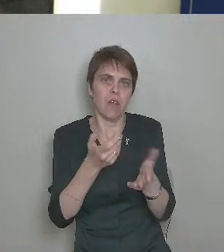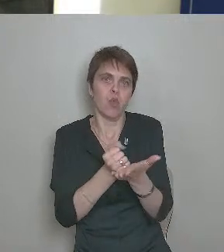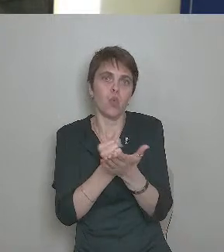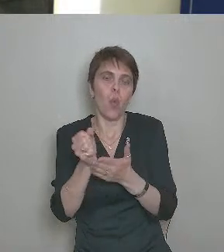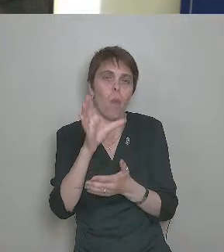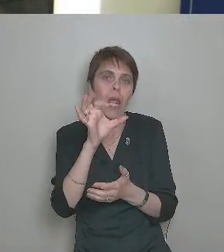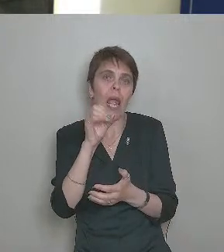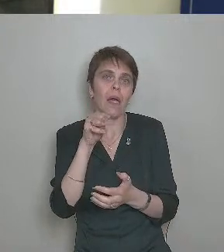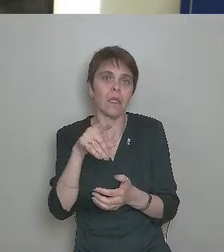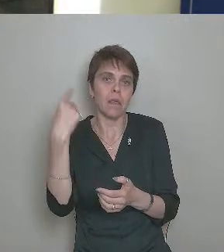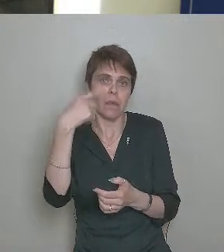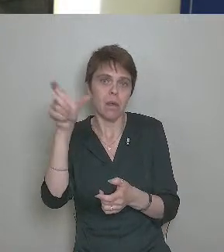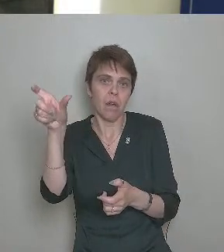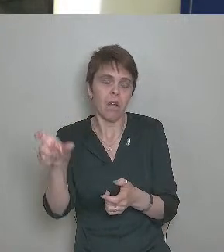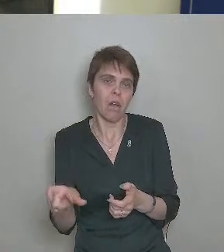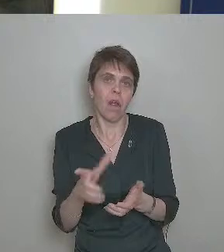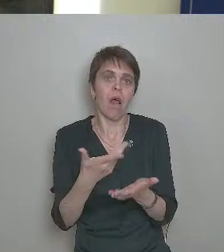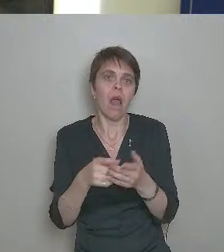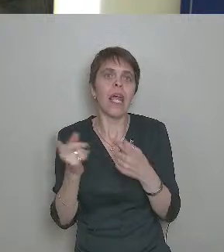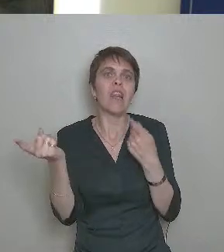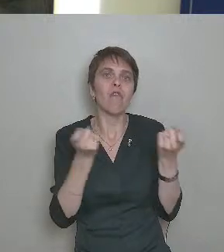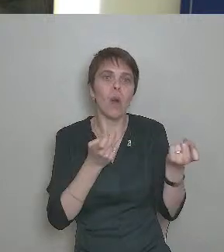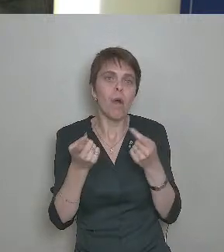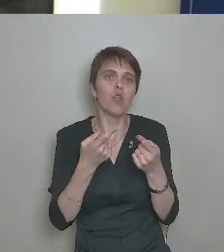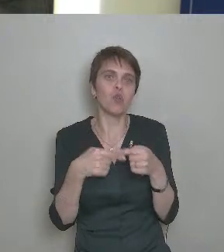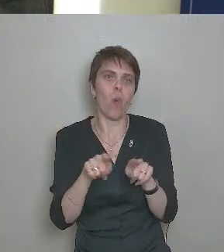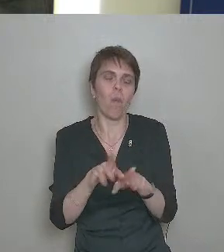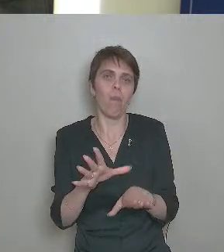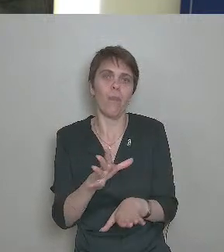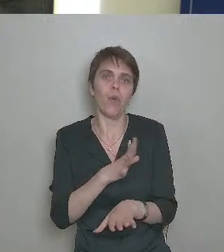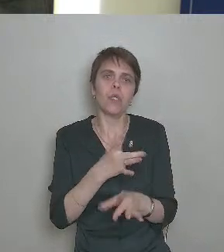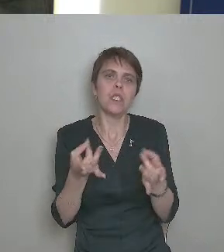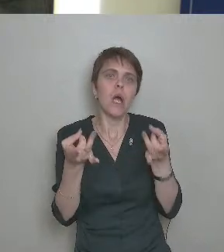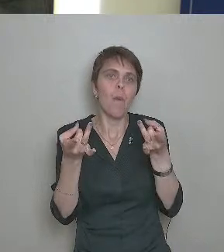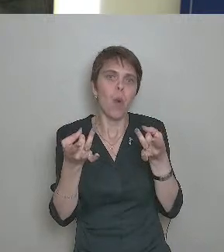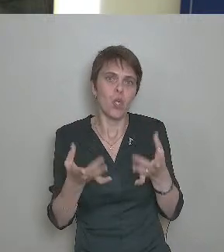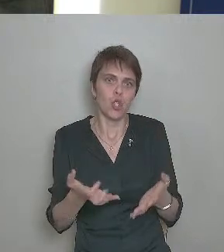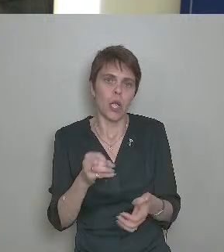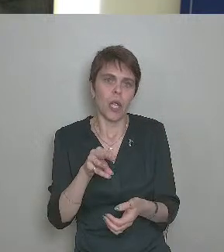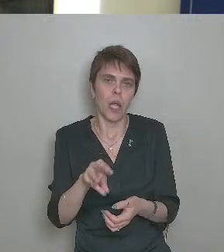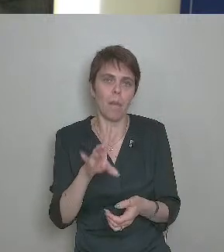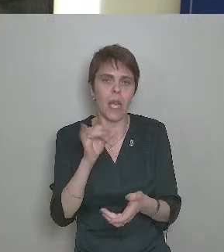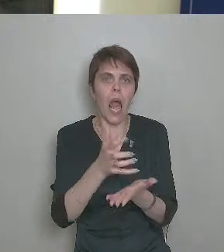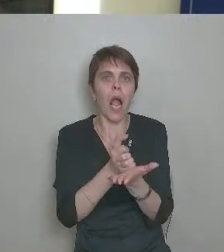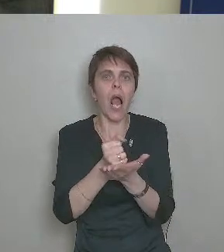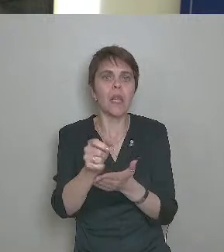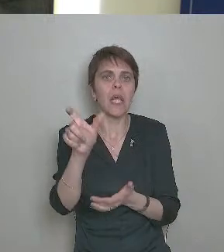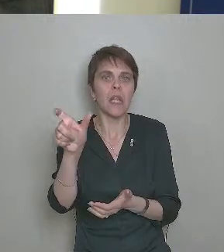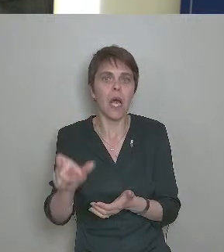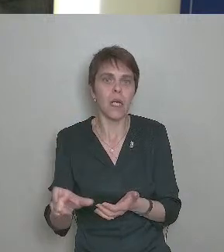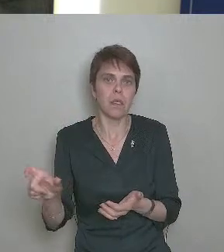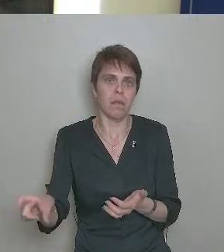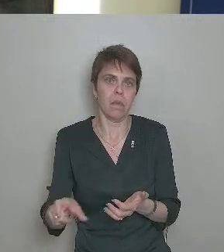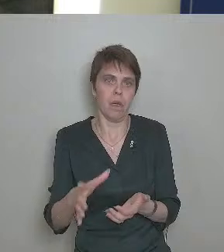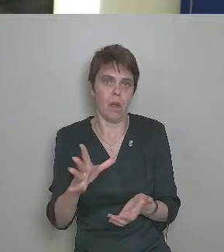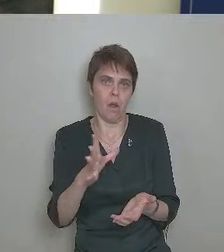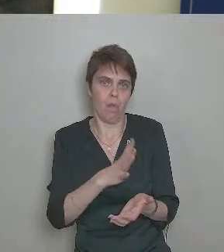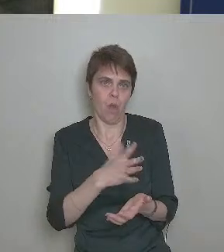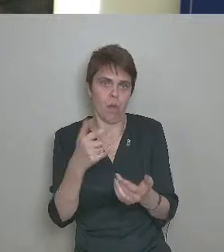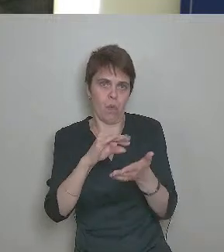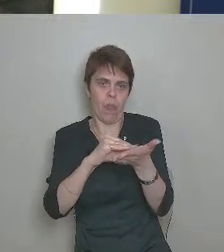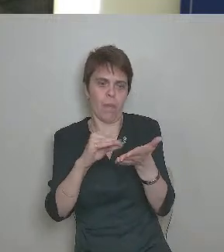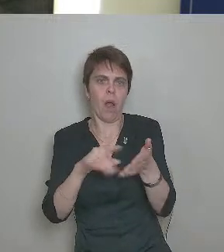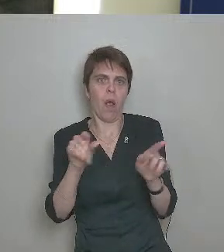general register of the Ministry of Internal Affairs. But actually, it will be simpler for